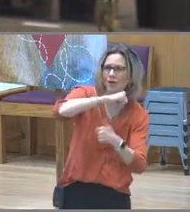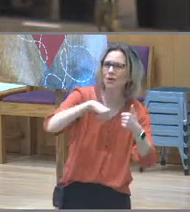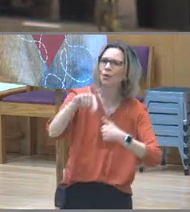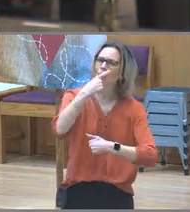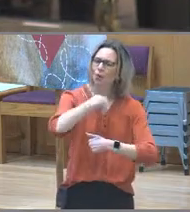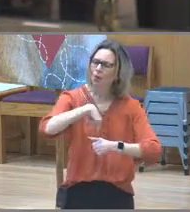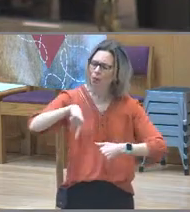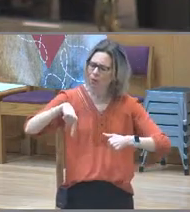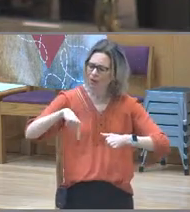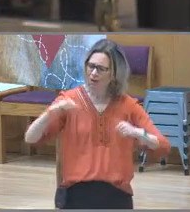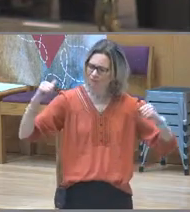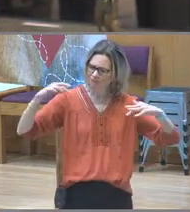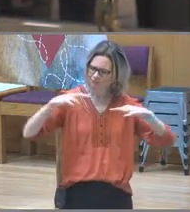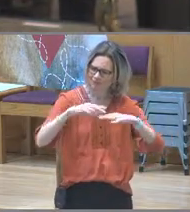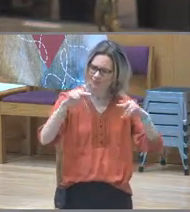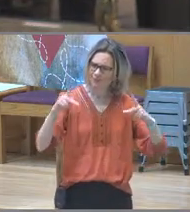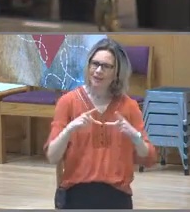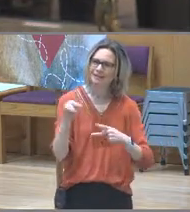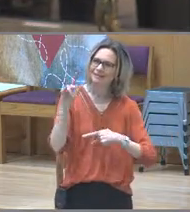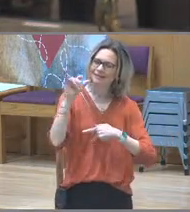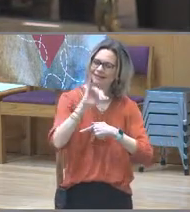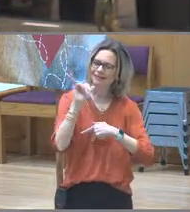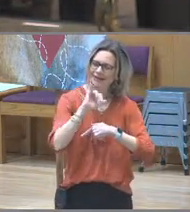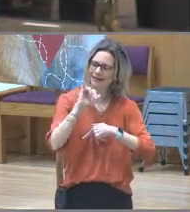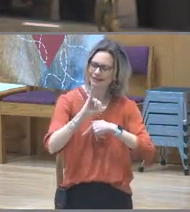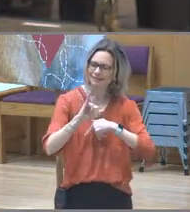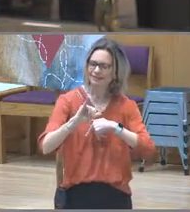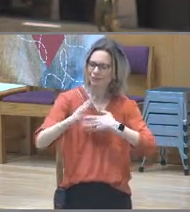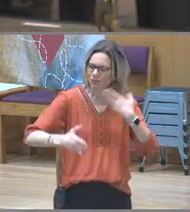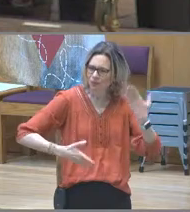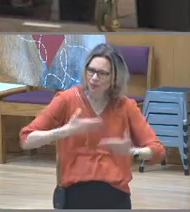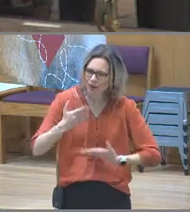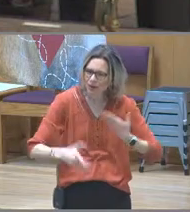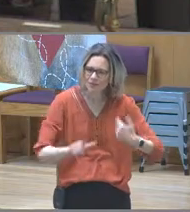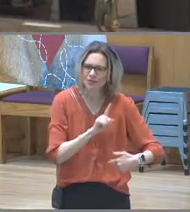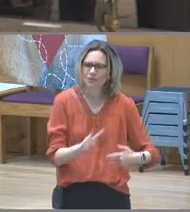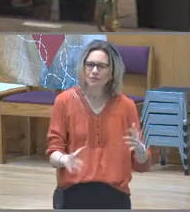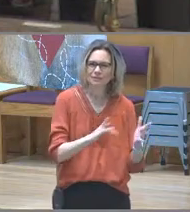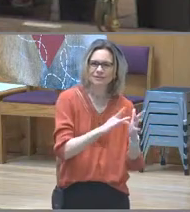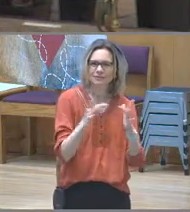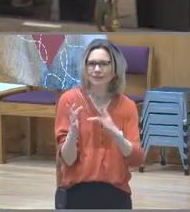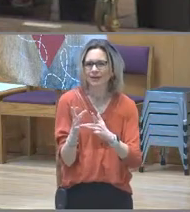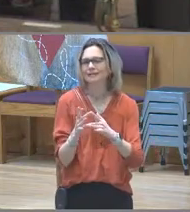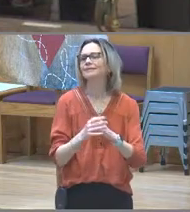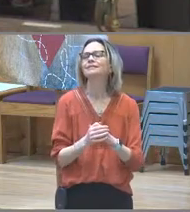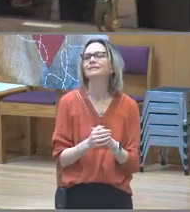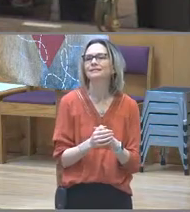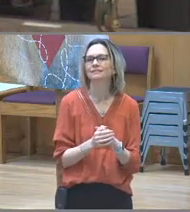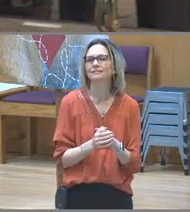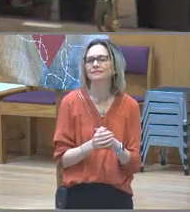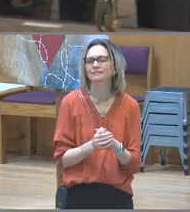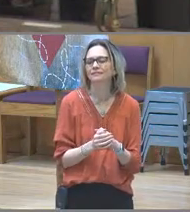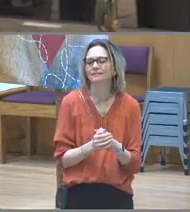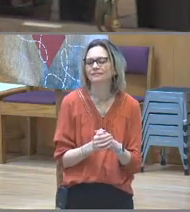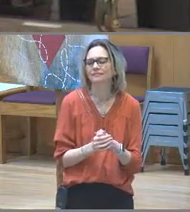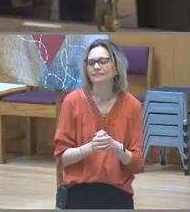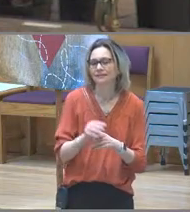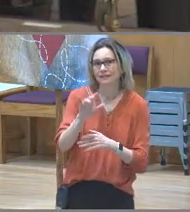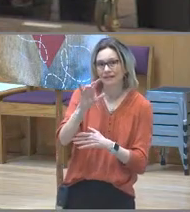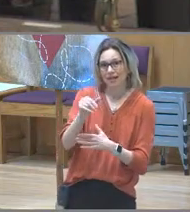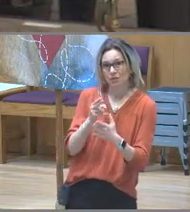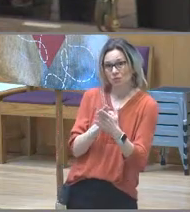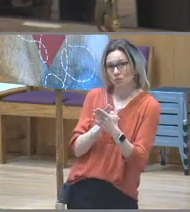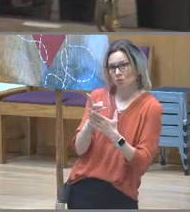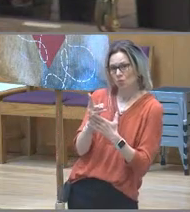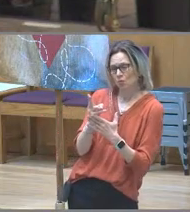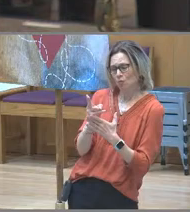this place as an extension of the welcome of the Lord Jesus Christ. And in that truth, we ask